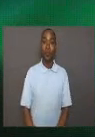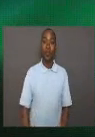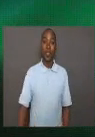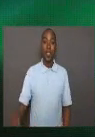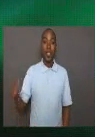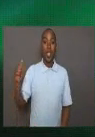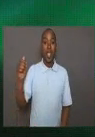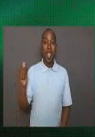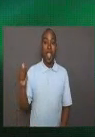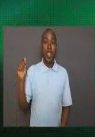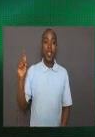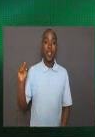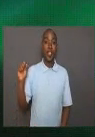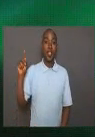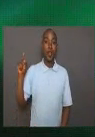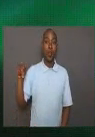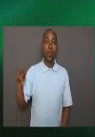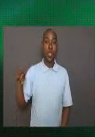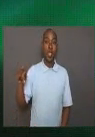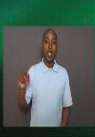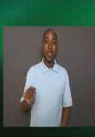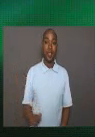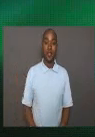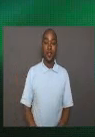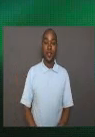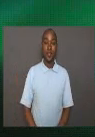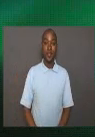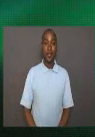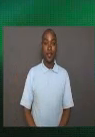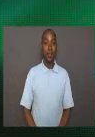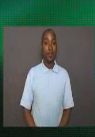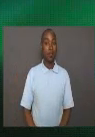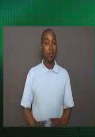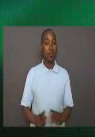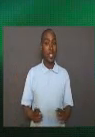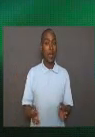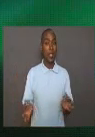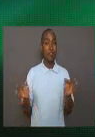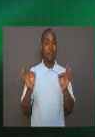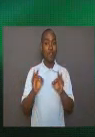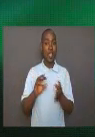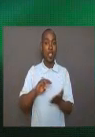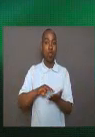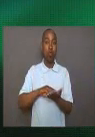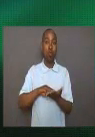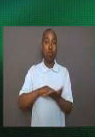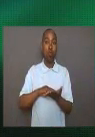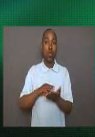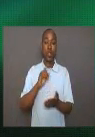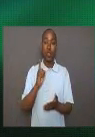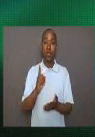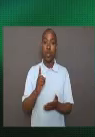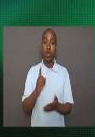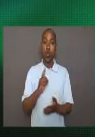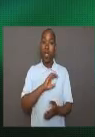Adenosine triphosphate, or ATP, is an essential molecule that provides